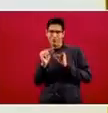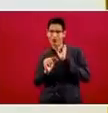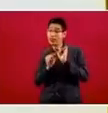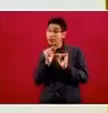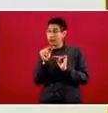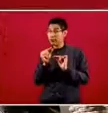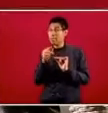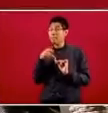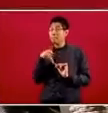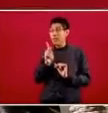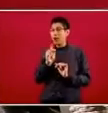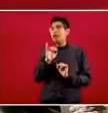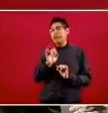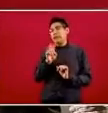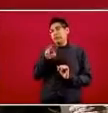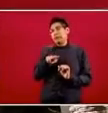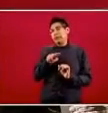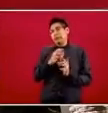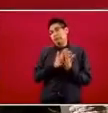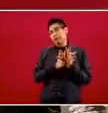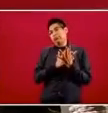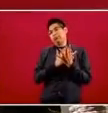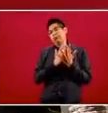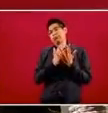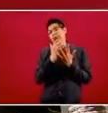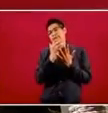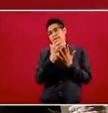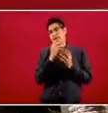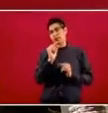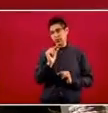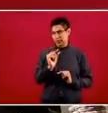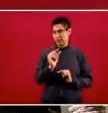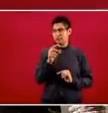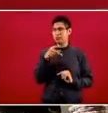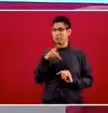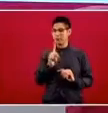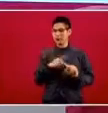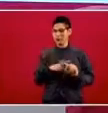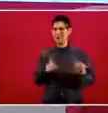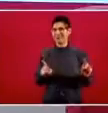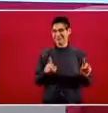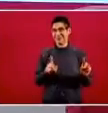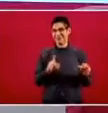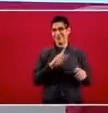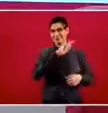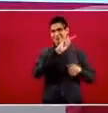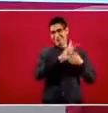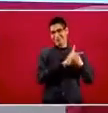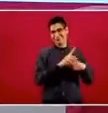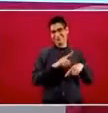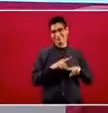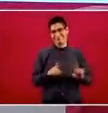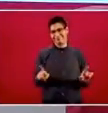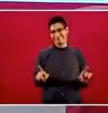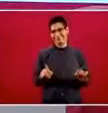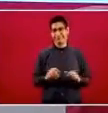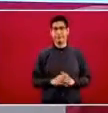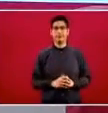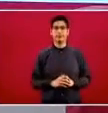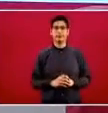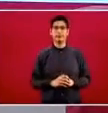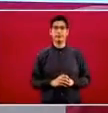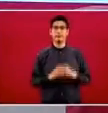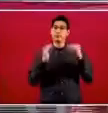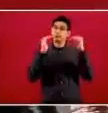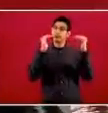rate. But as you know, our country entered the pandemic later than these other countries, so we still have